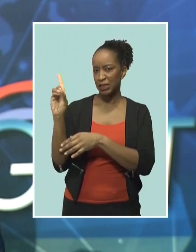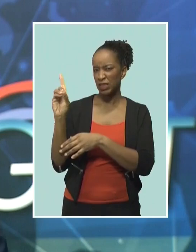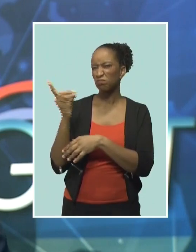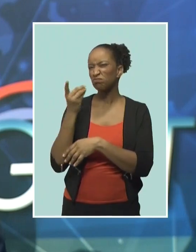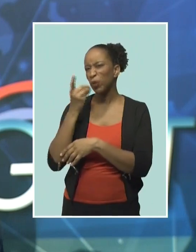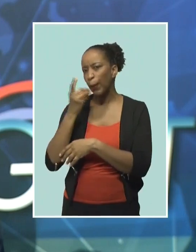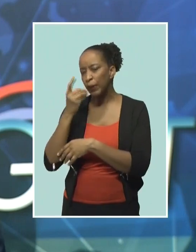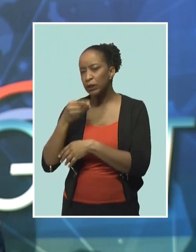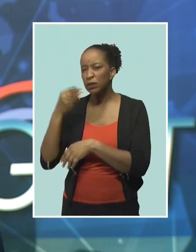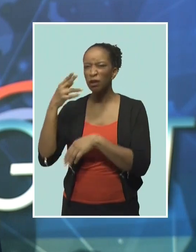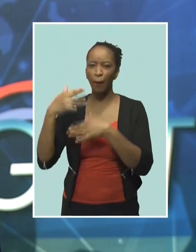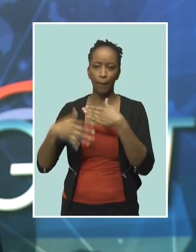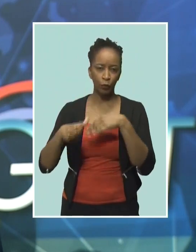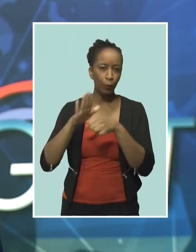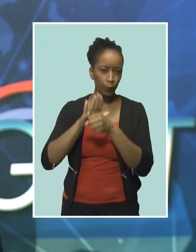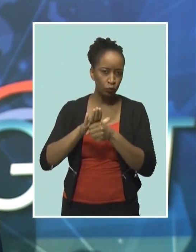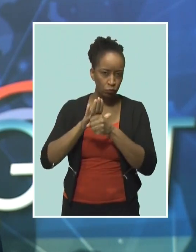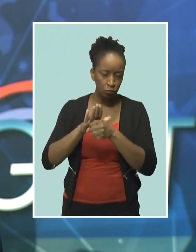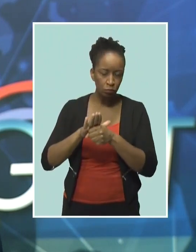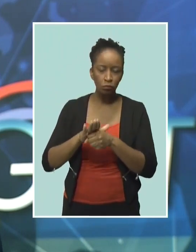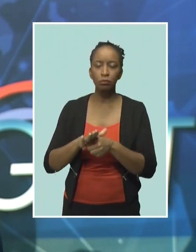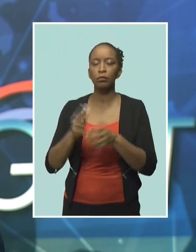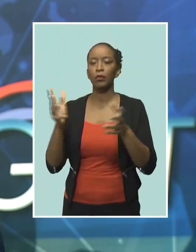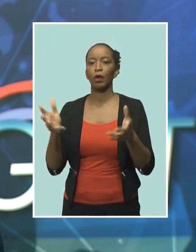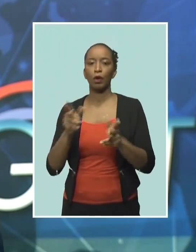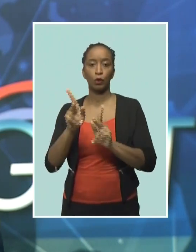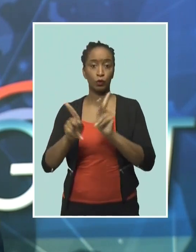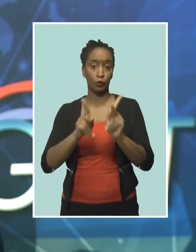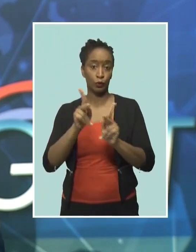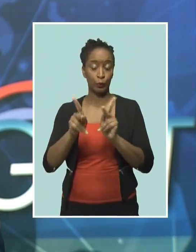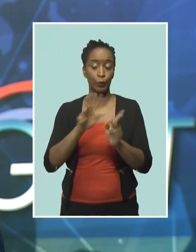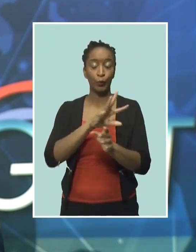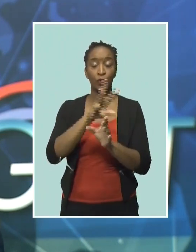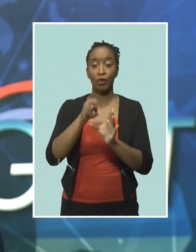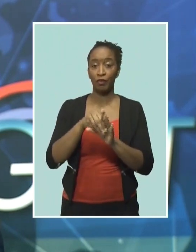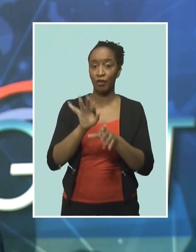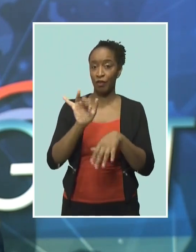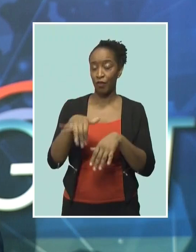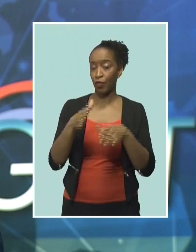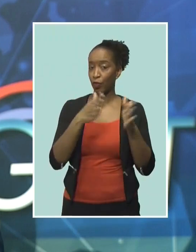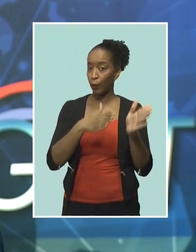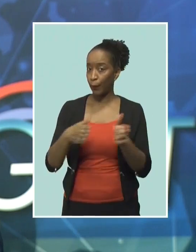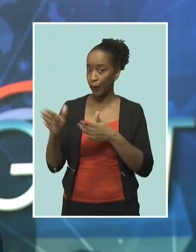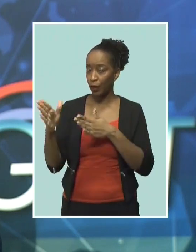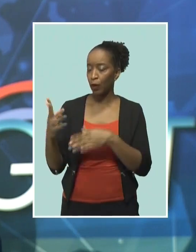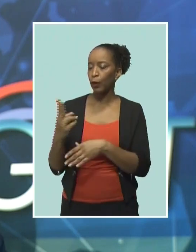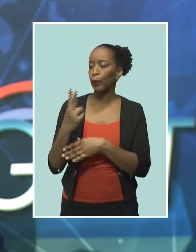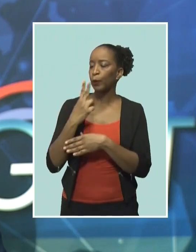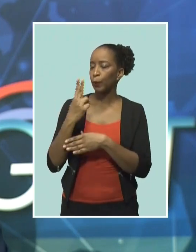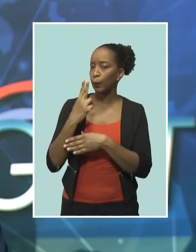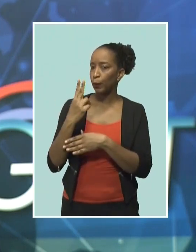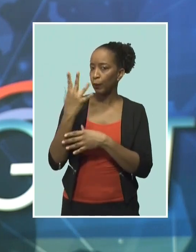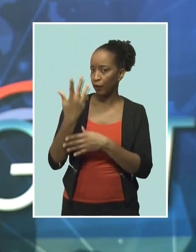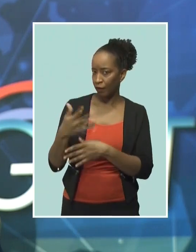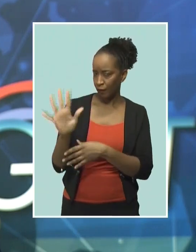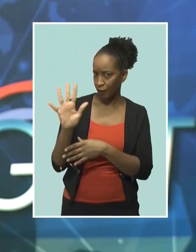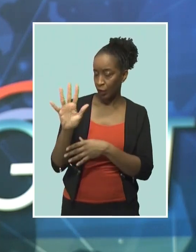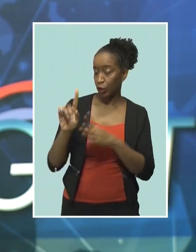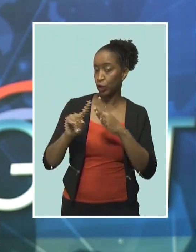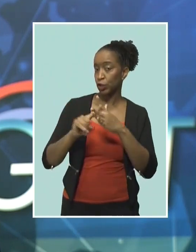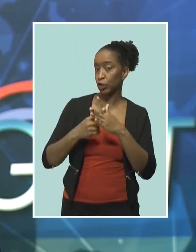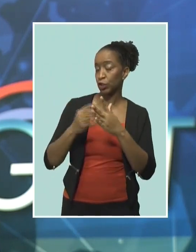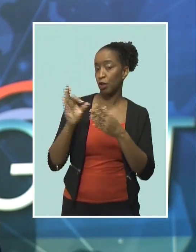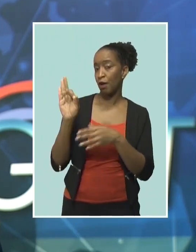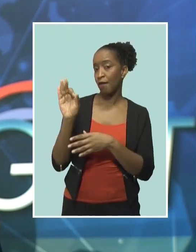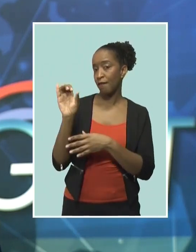Barbadians to get on board with their Breathe Free Plan 2.0 to stop smoking beginning February 2025.